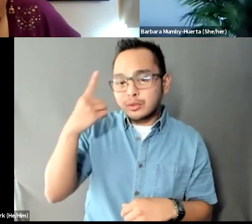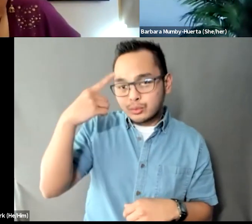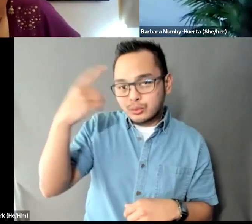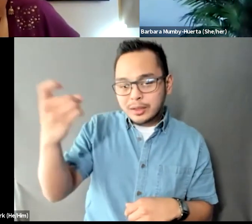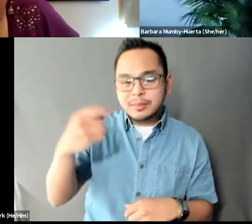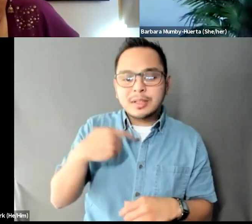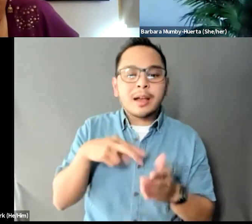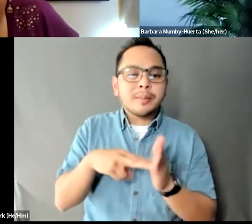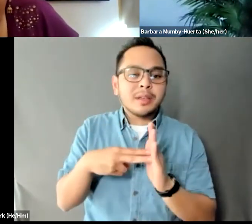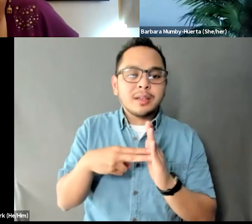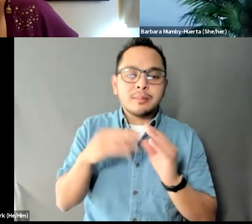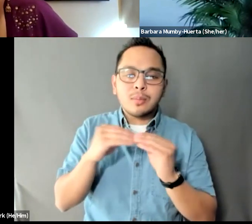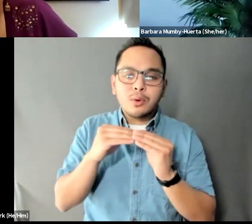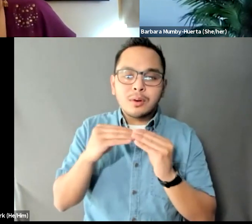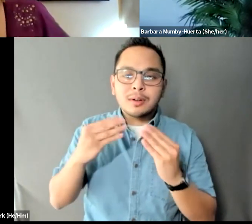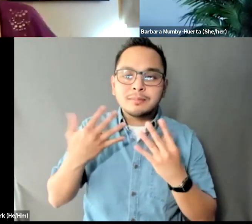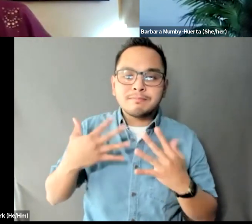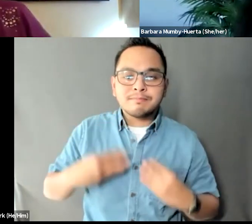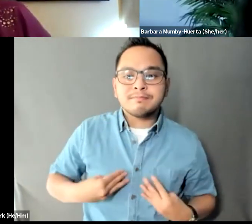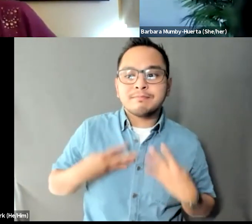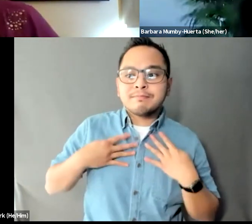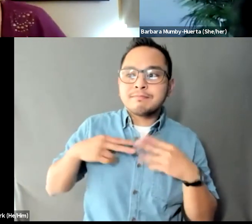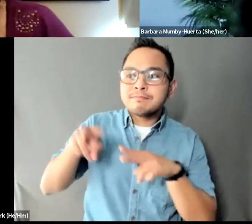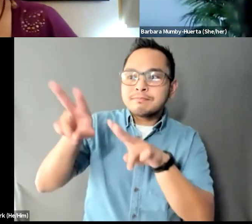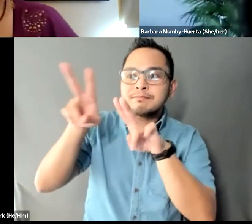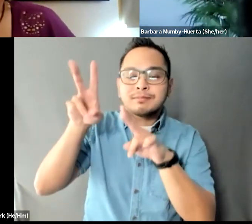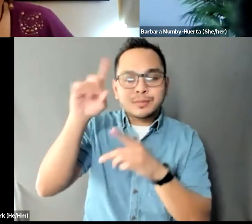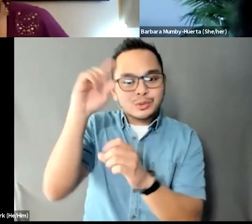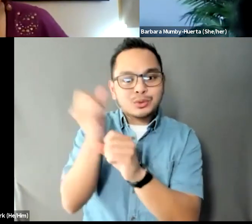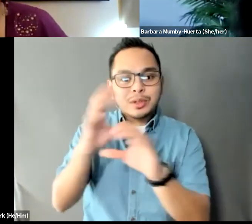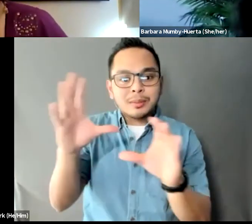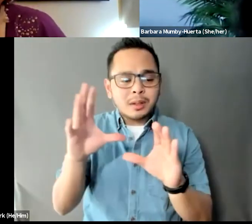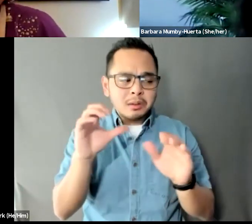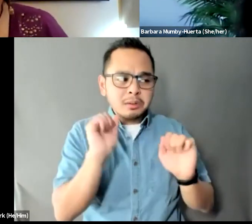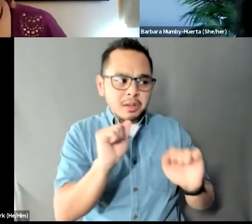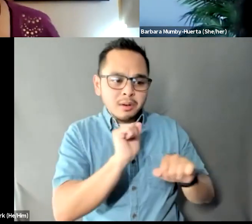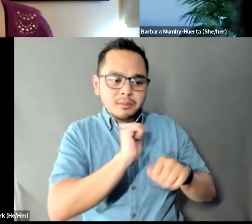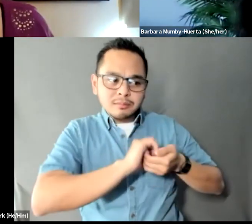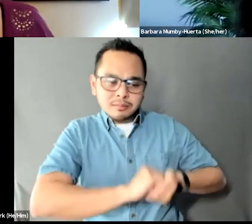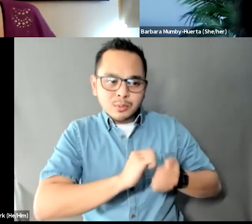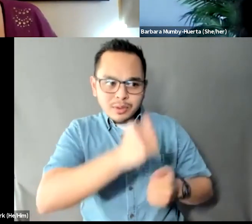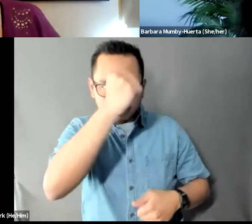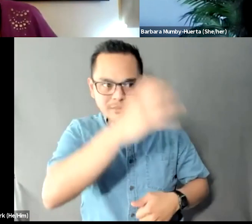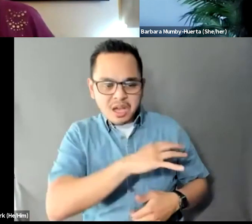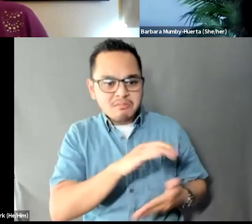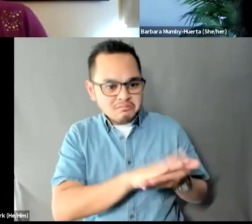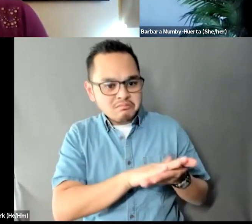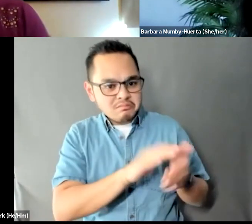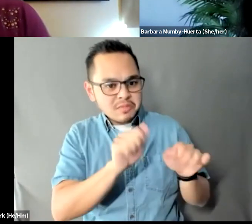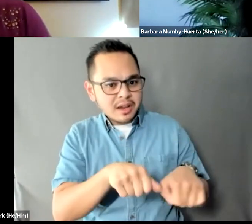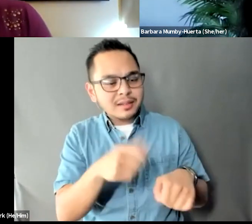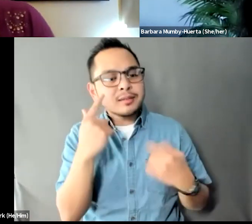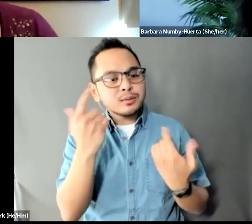about aspirational dreaming. It's like, well, yeah, we can work with men. Let's dream about that.